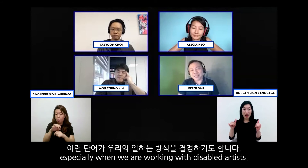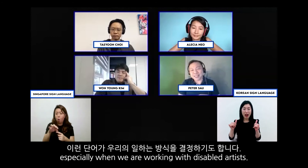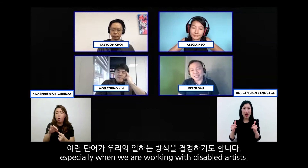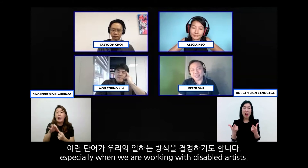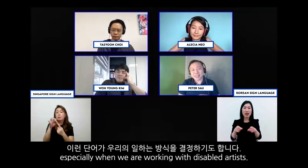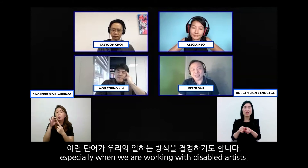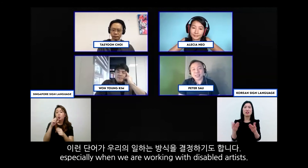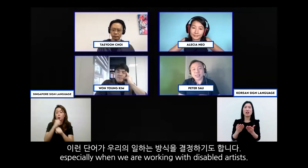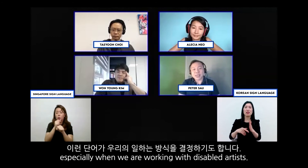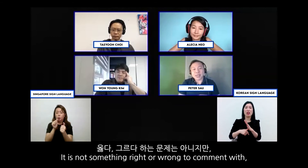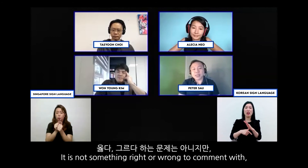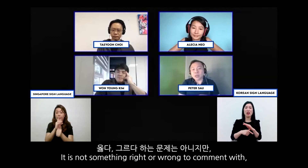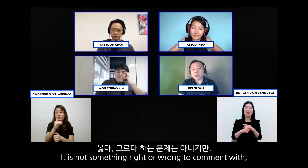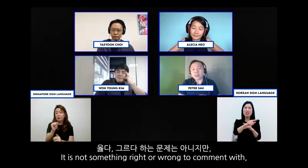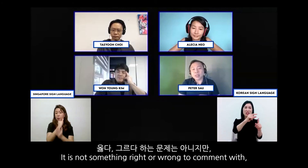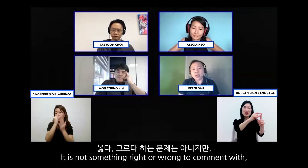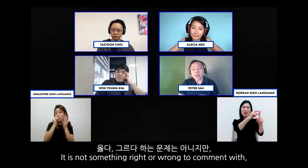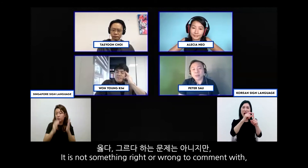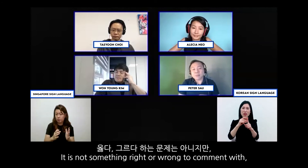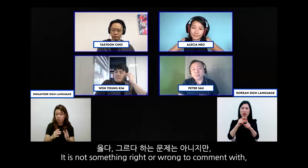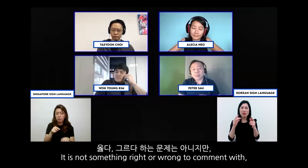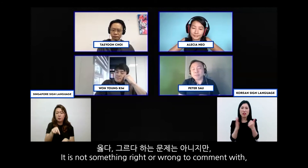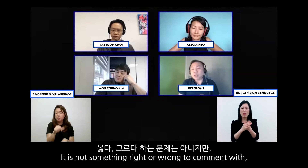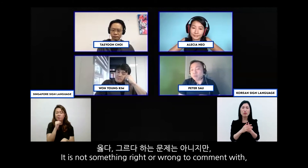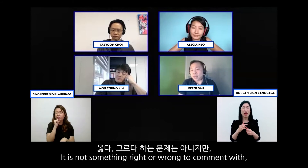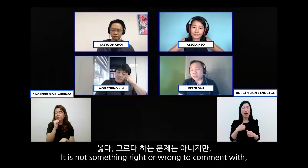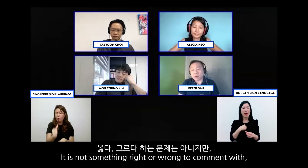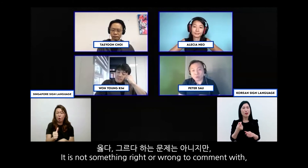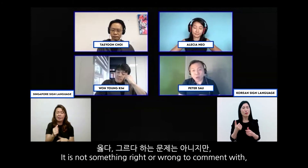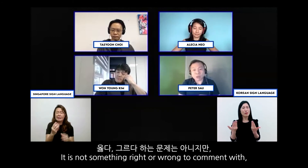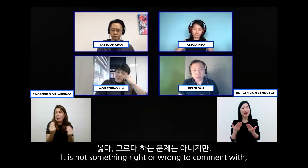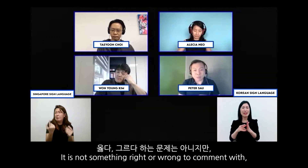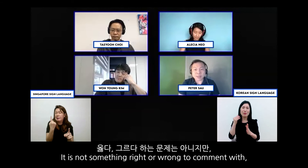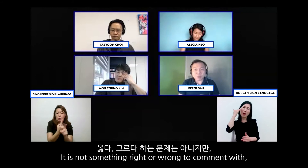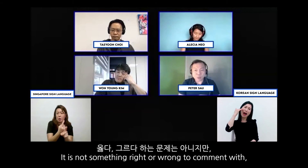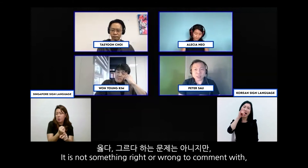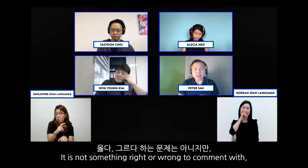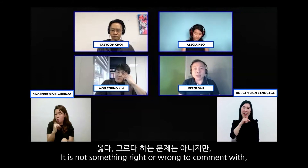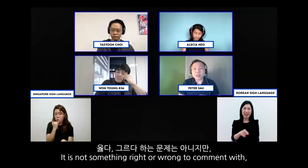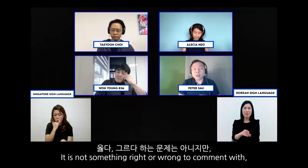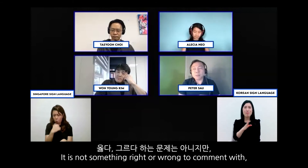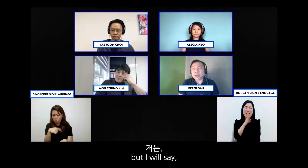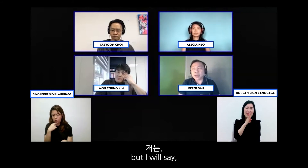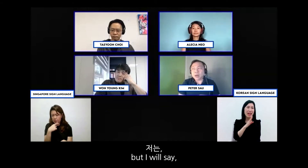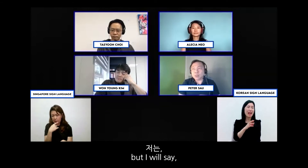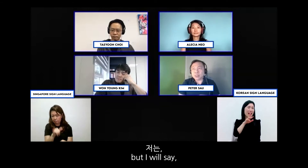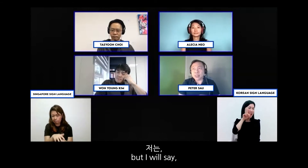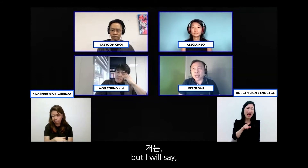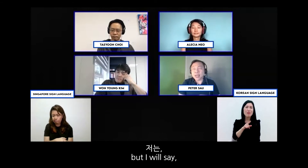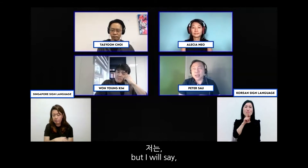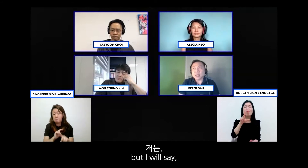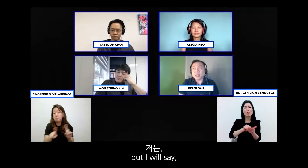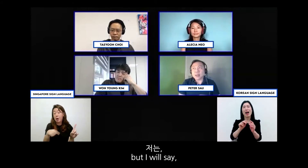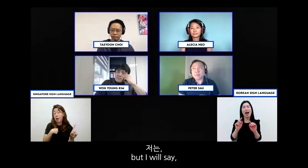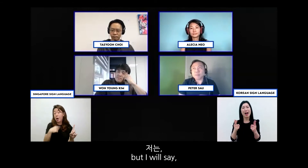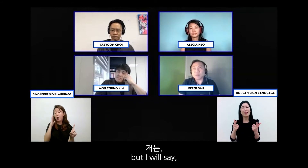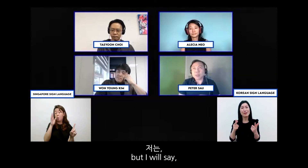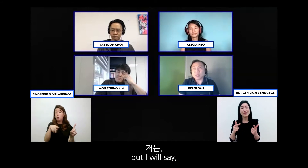disabled artists. It is not something right or wrong to comment with, but I would say